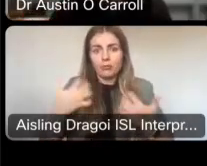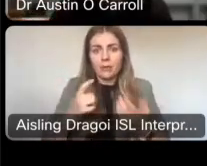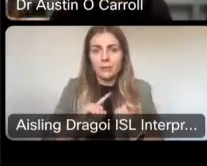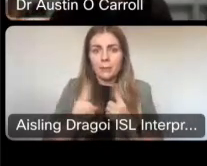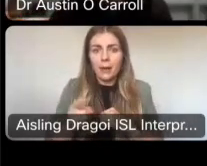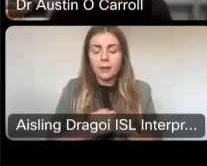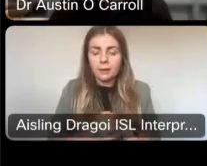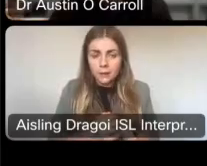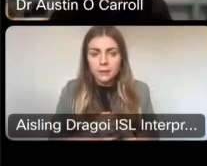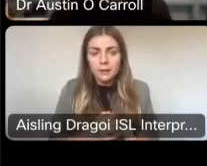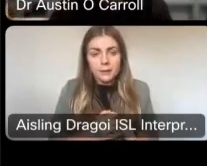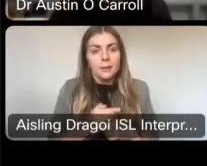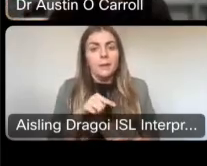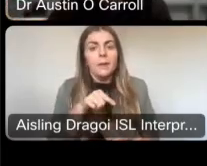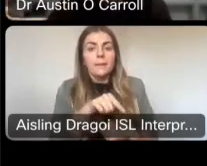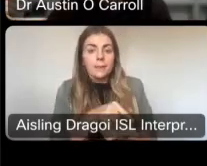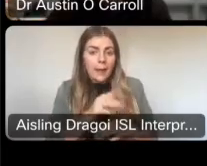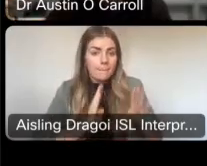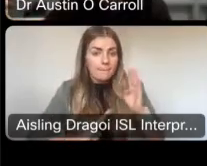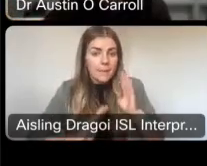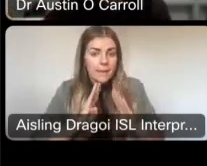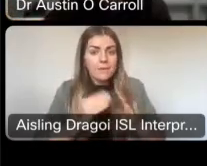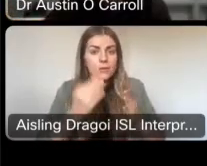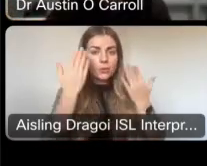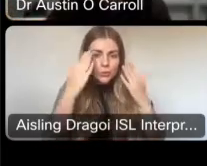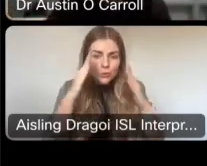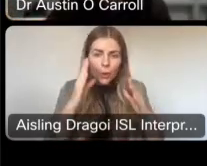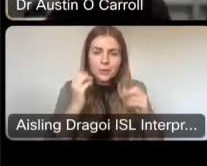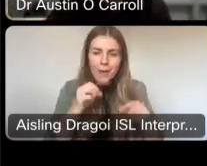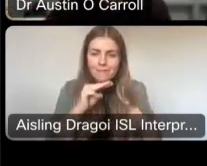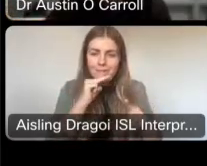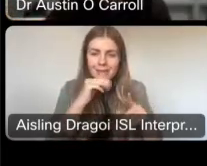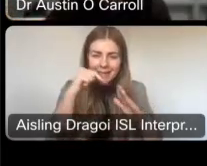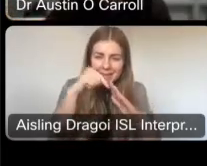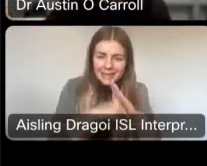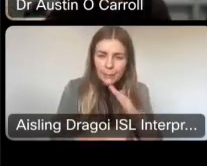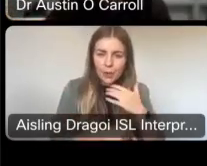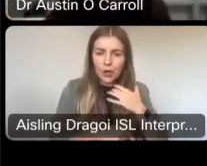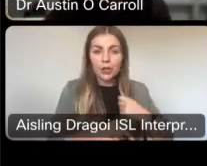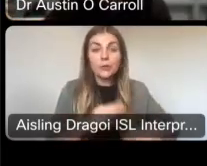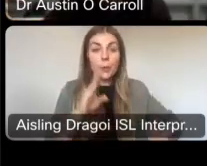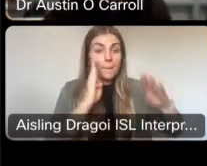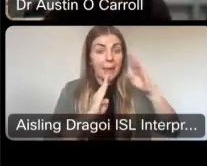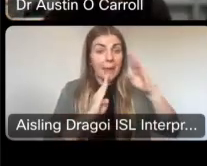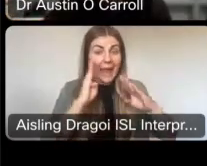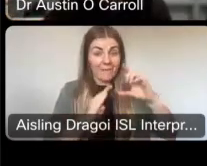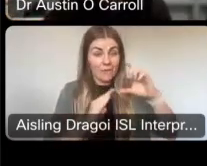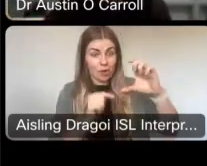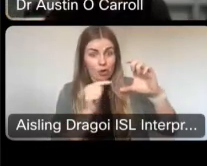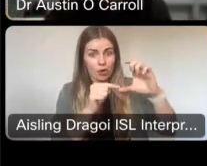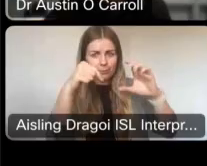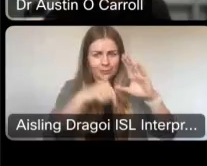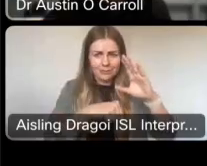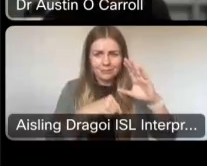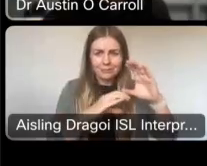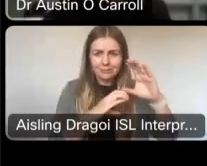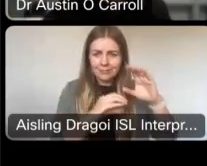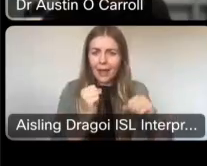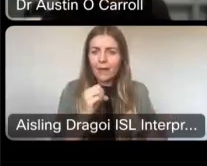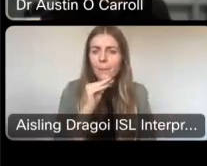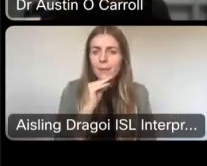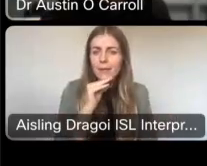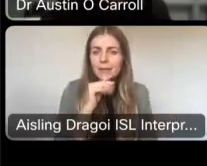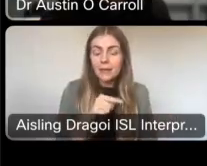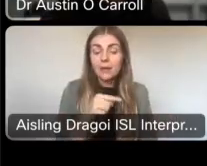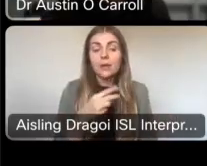that to me is the behavior has meaning. Once you see the behavior through a trauma-informed lens, you stop seeing it